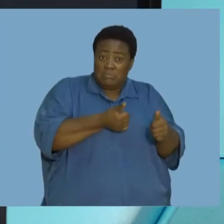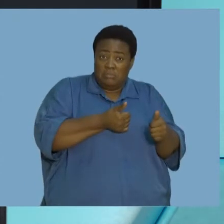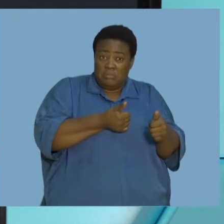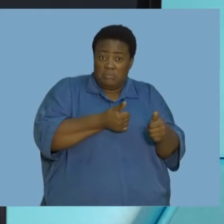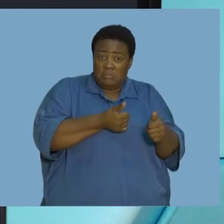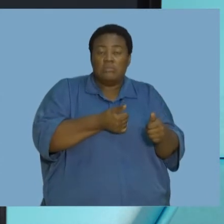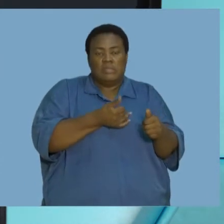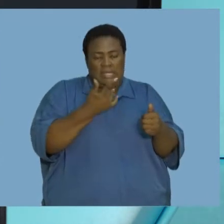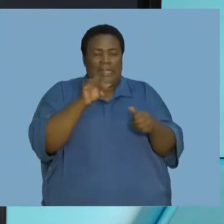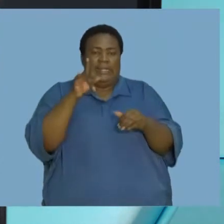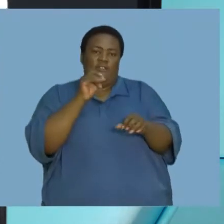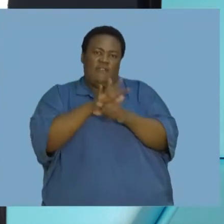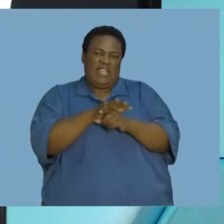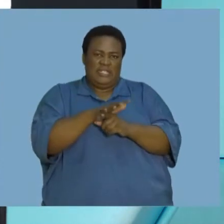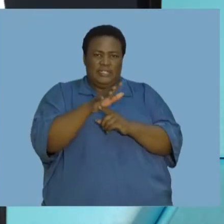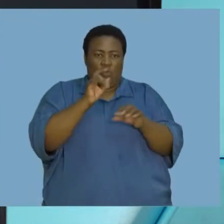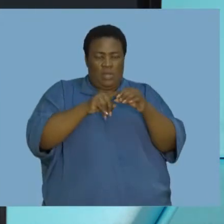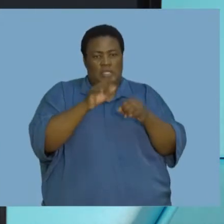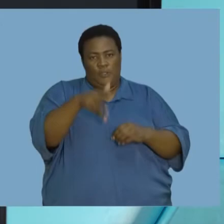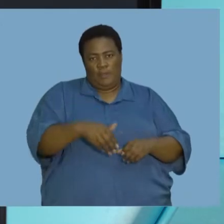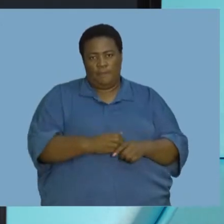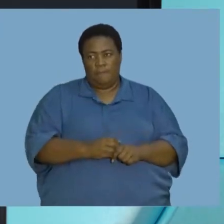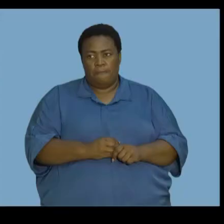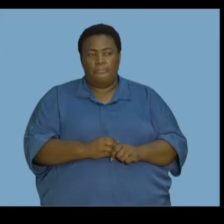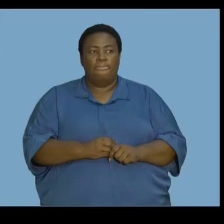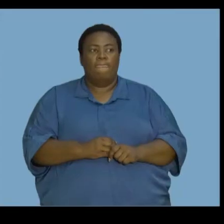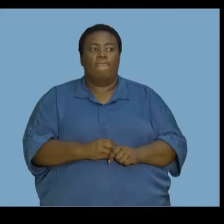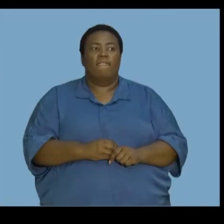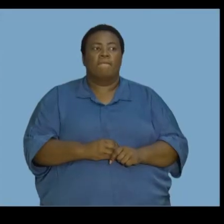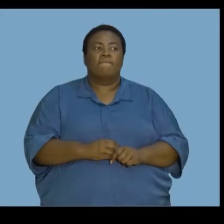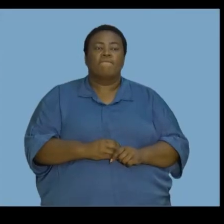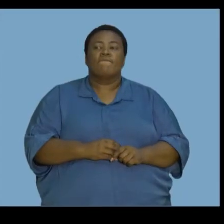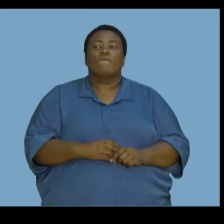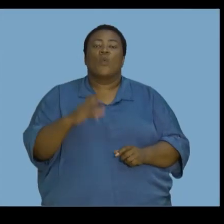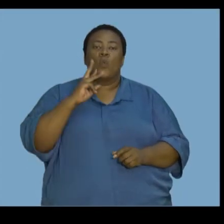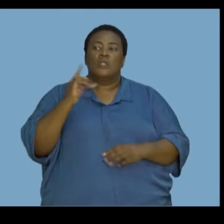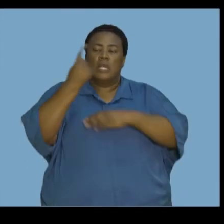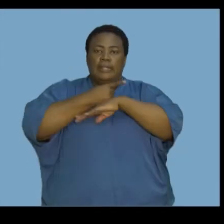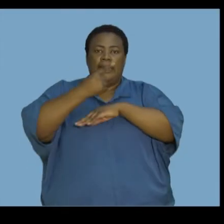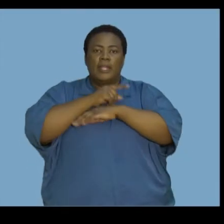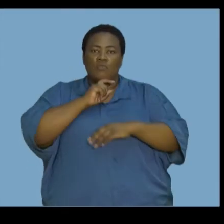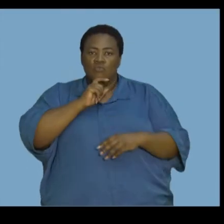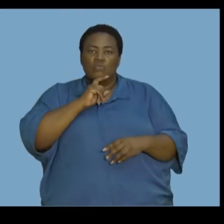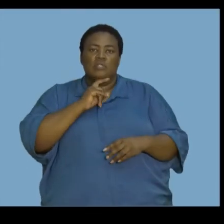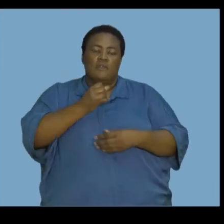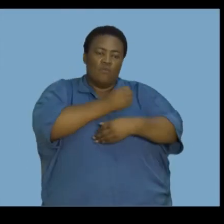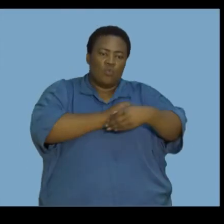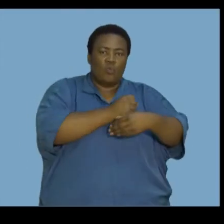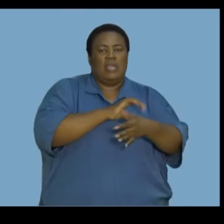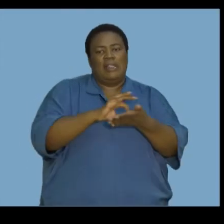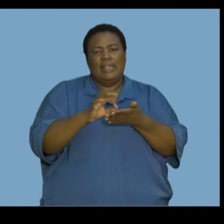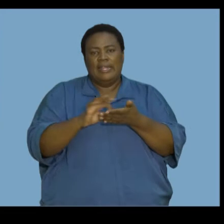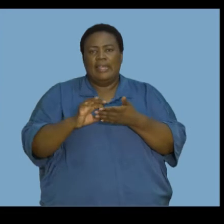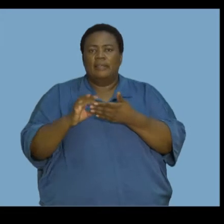the quality that is being affected. Okay, we use water daily throughout our homes for cooking,